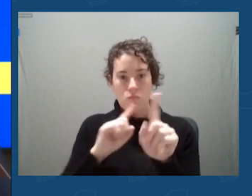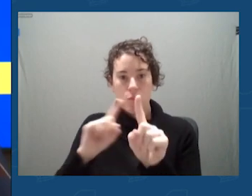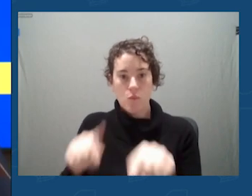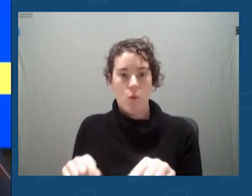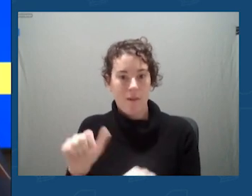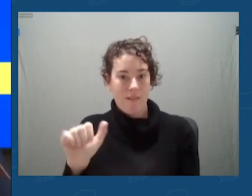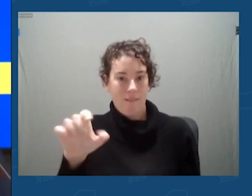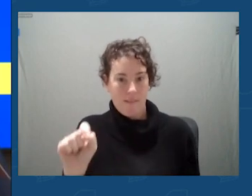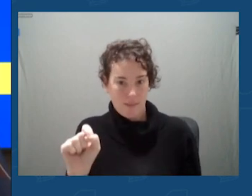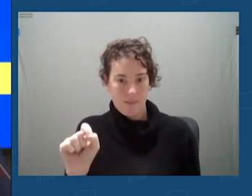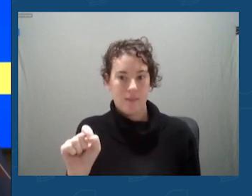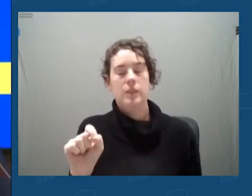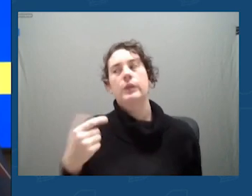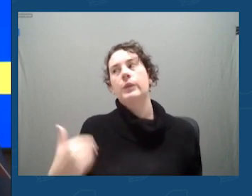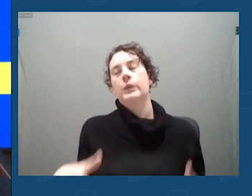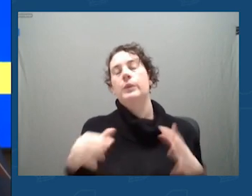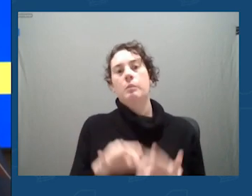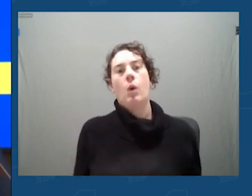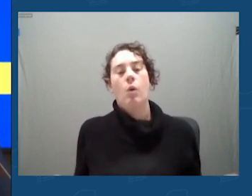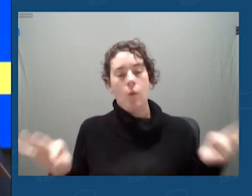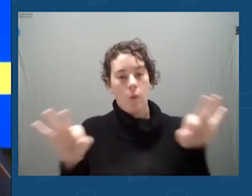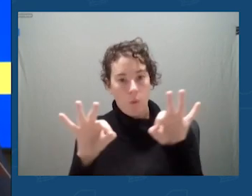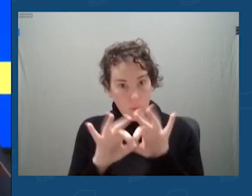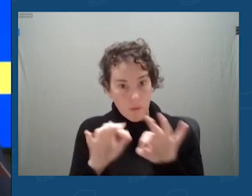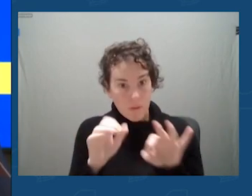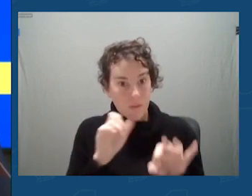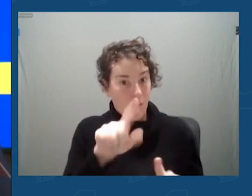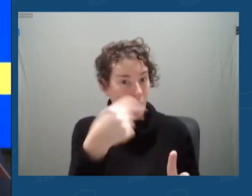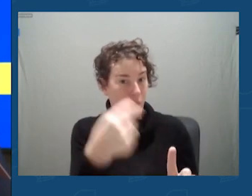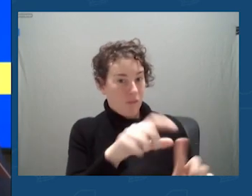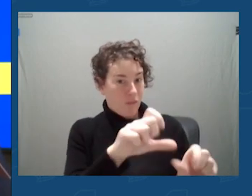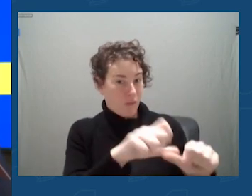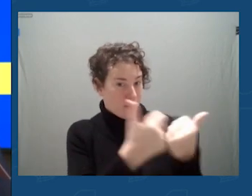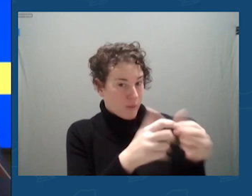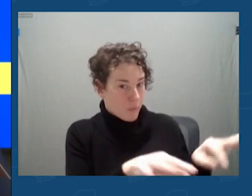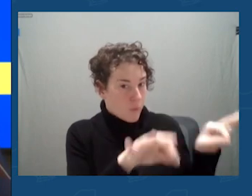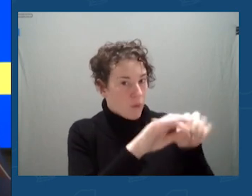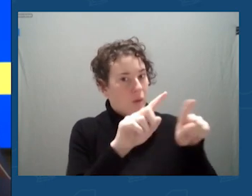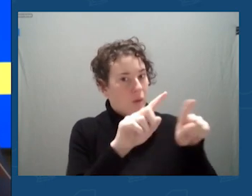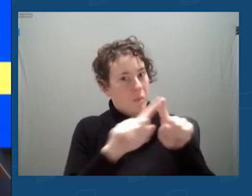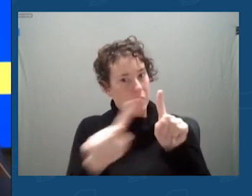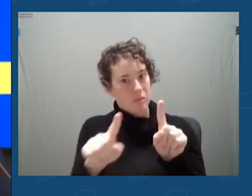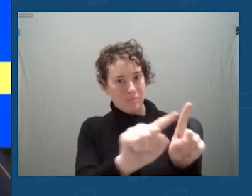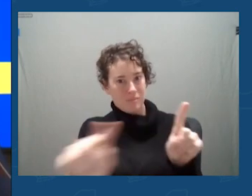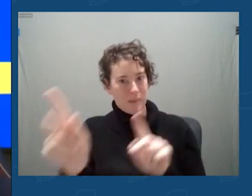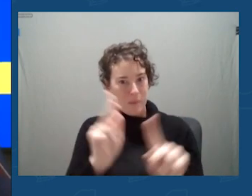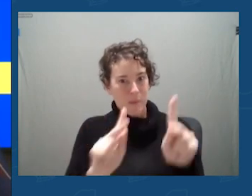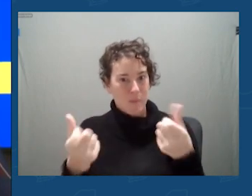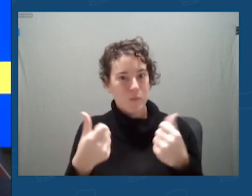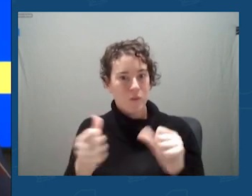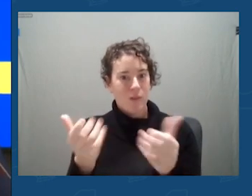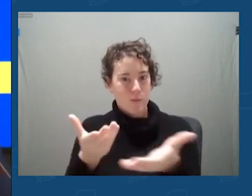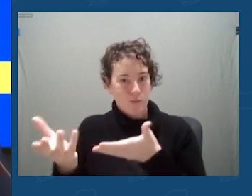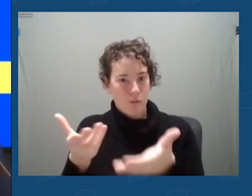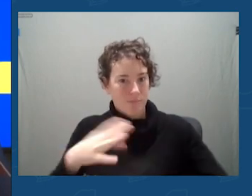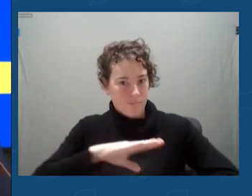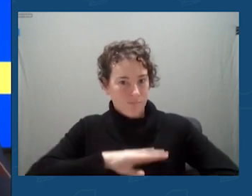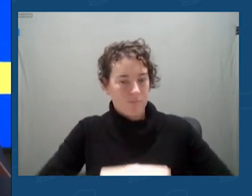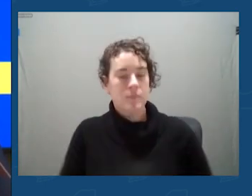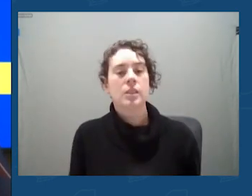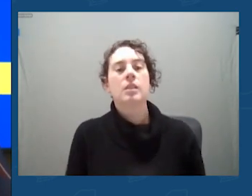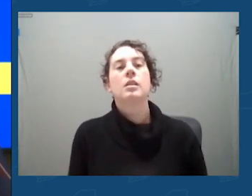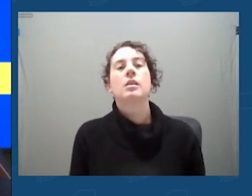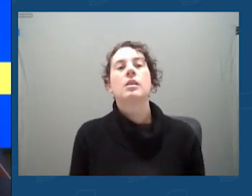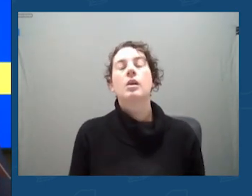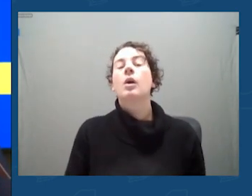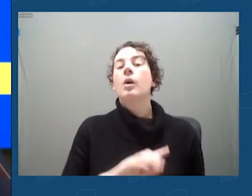very important, and not only to this agency, but more importantly to the constituents we're trying to serve. Once signed into